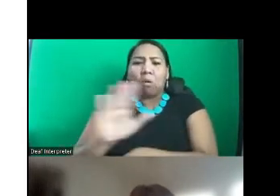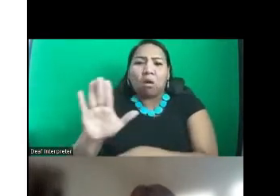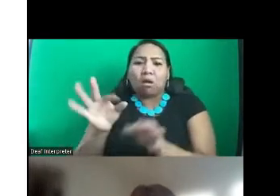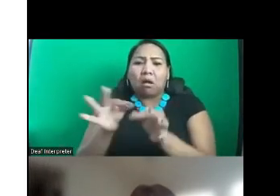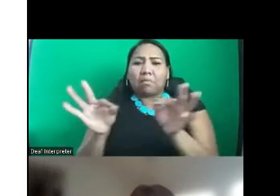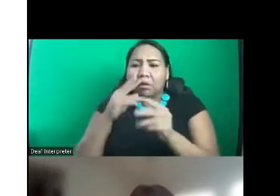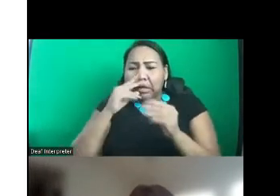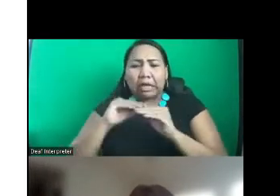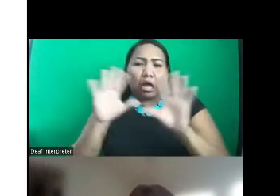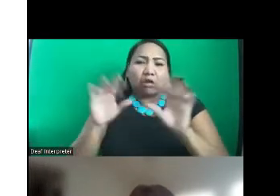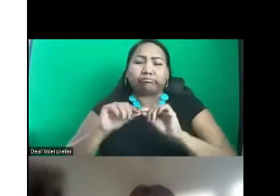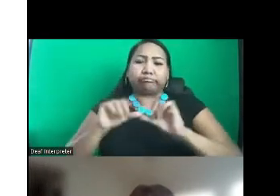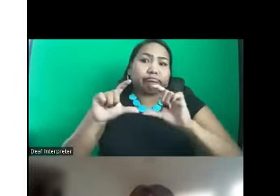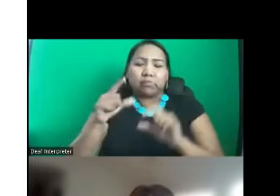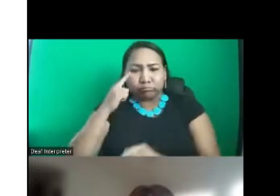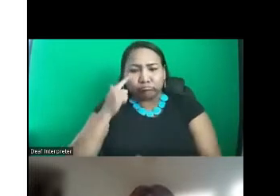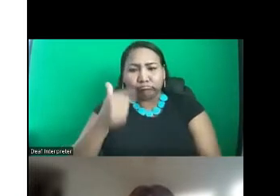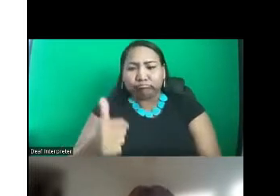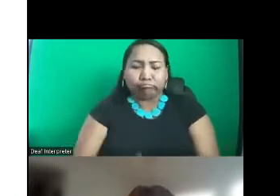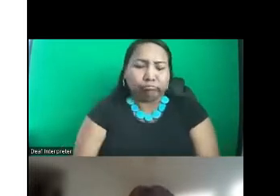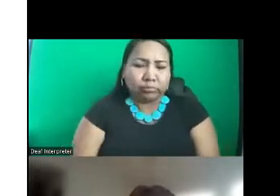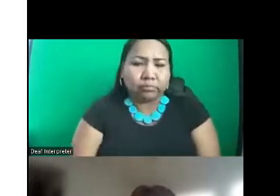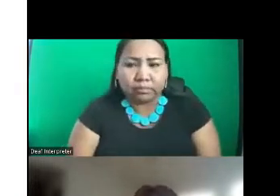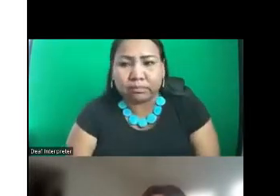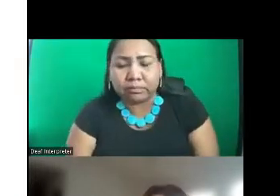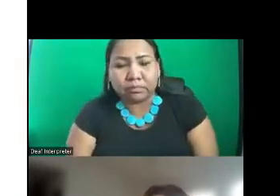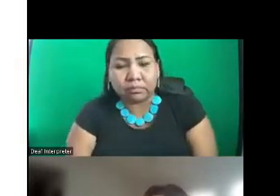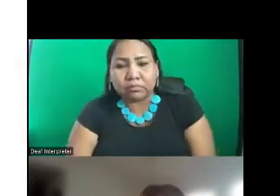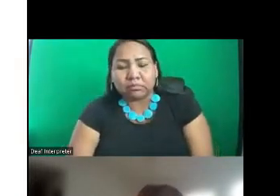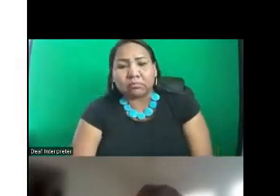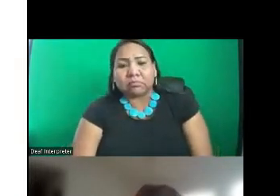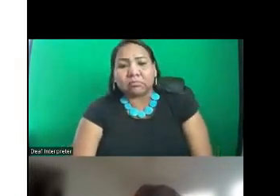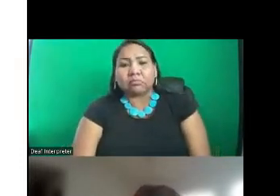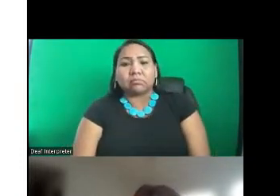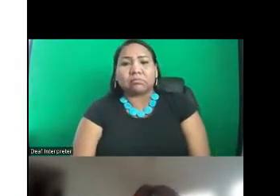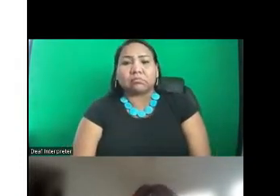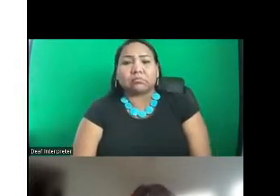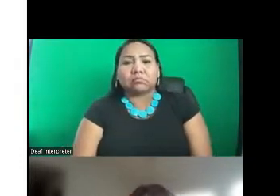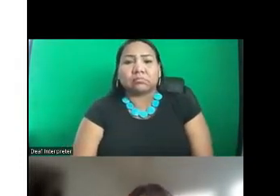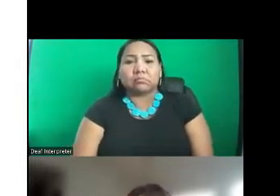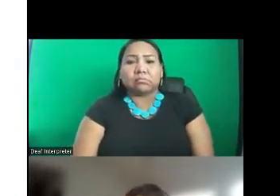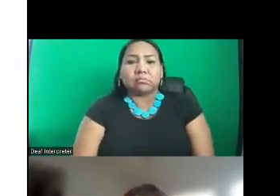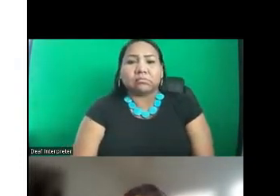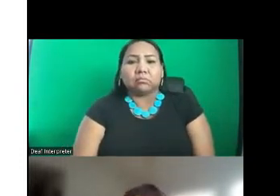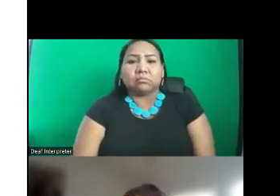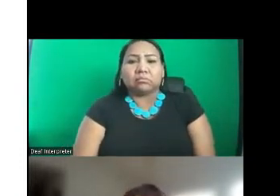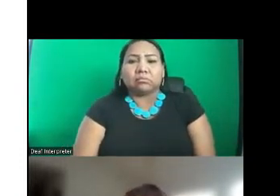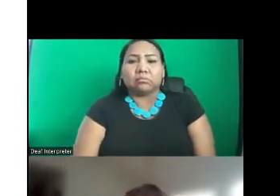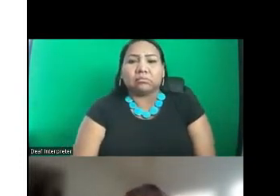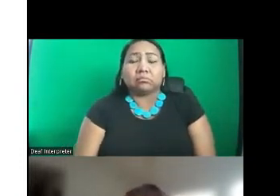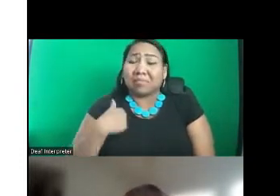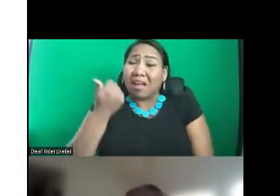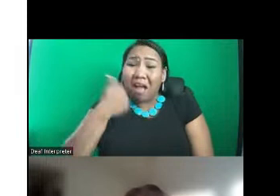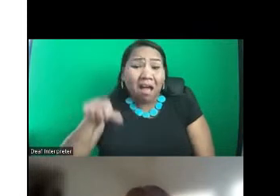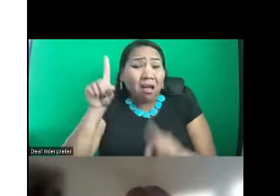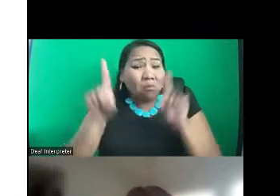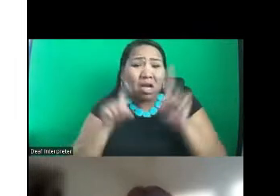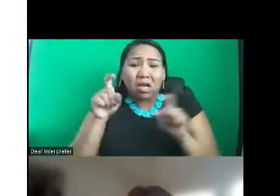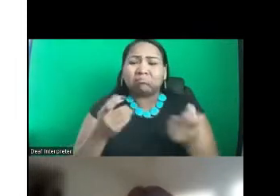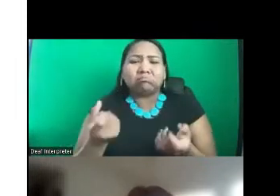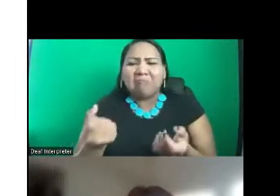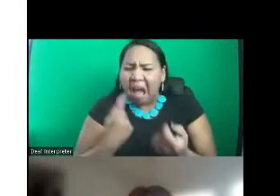Next slide. We encourage you to ask any questions that you might have as we present